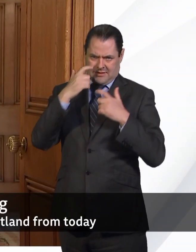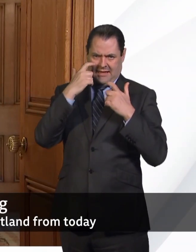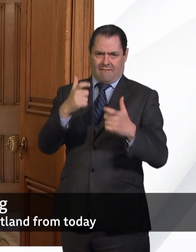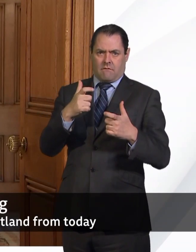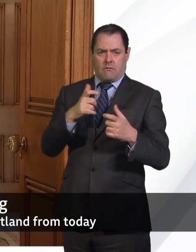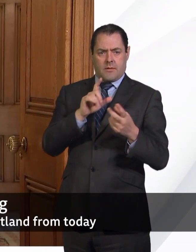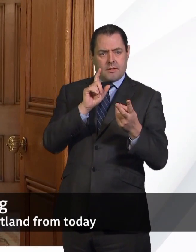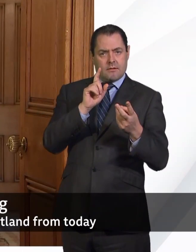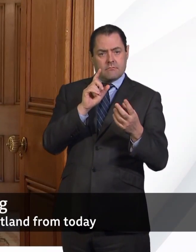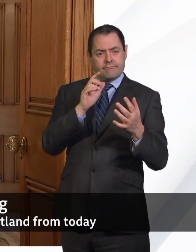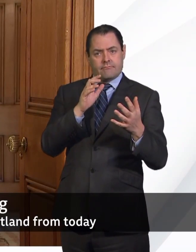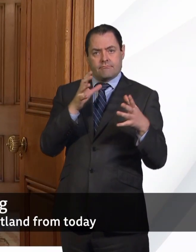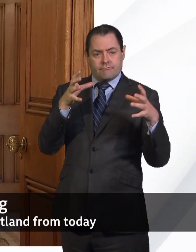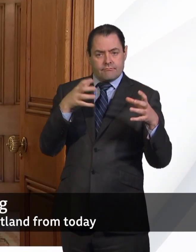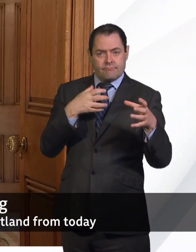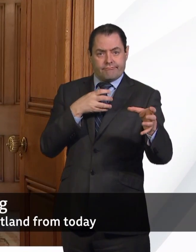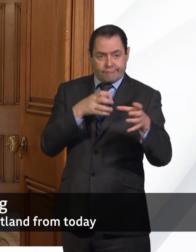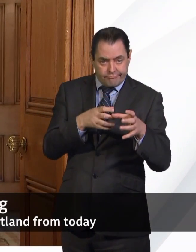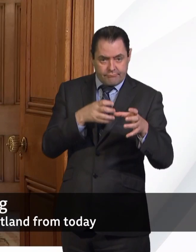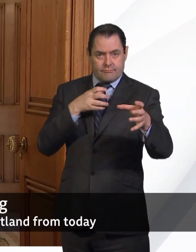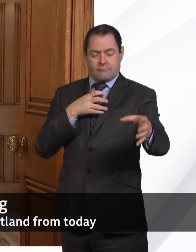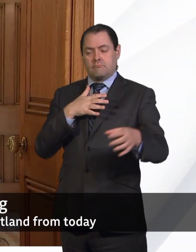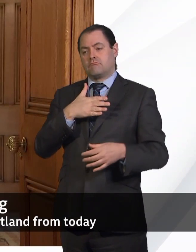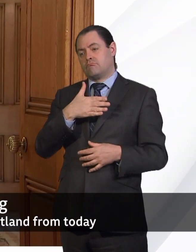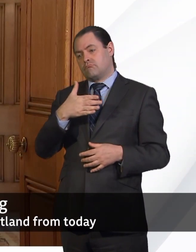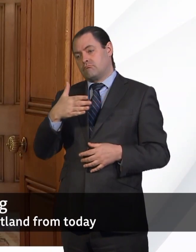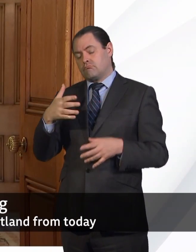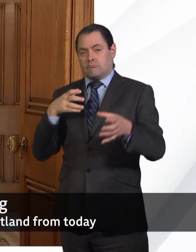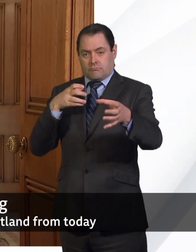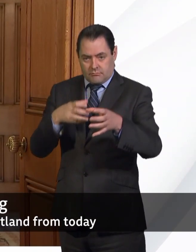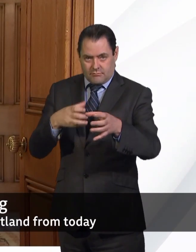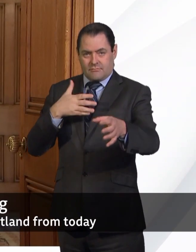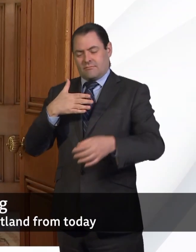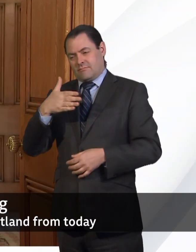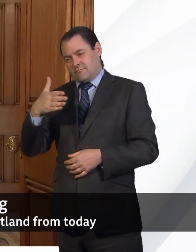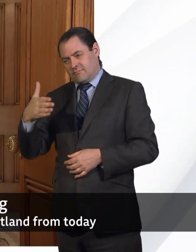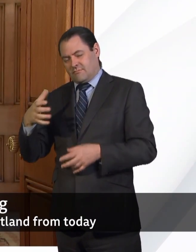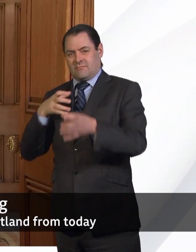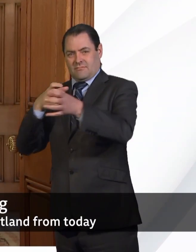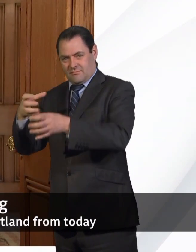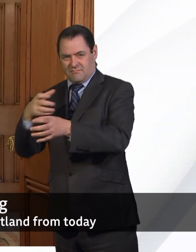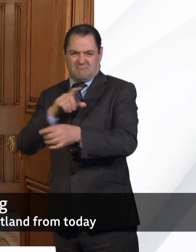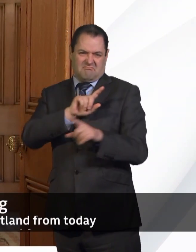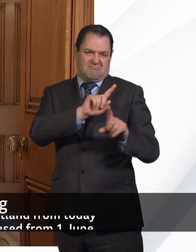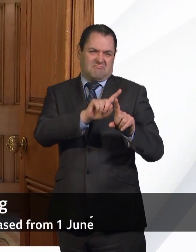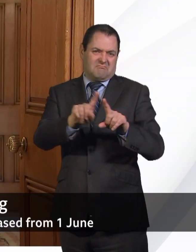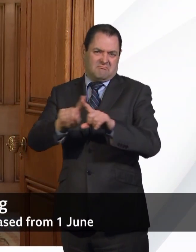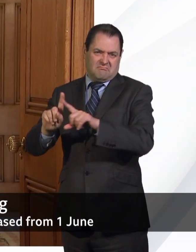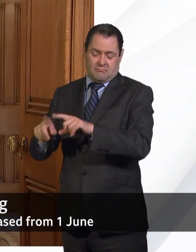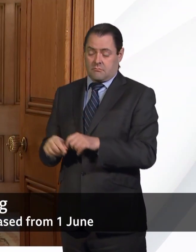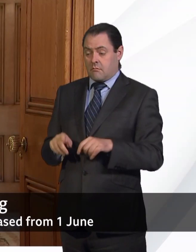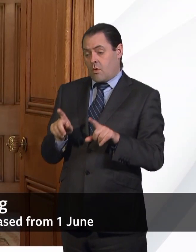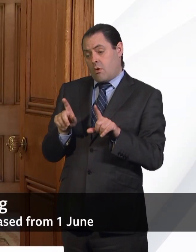and continue to control the virus. And it remains the case that people should not